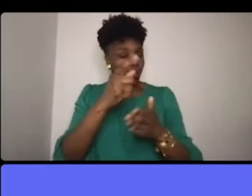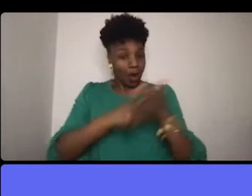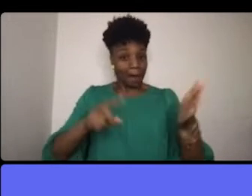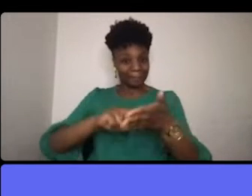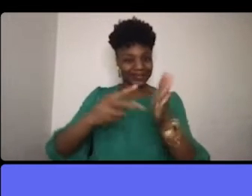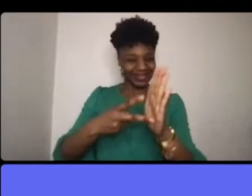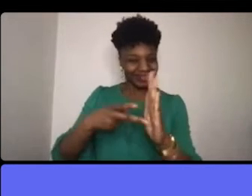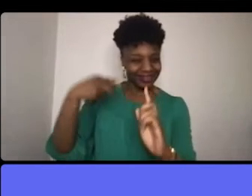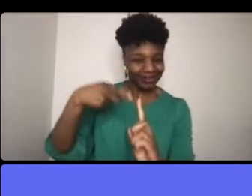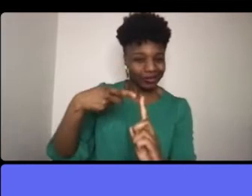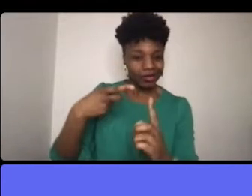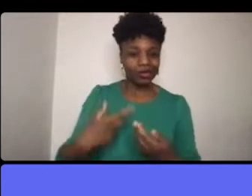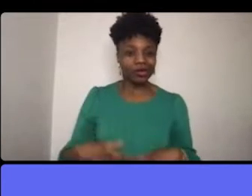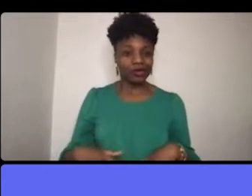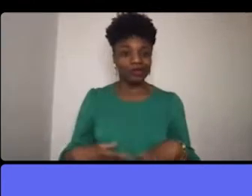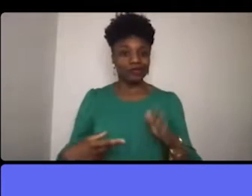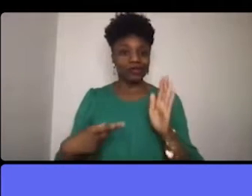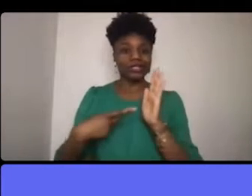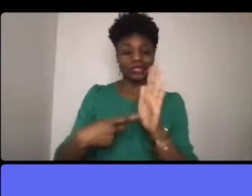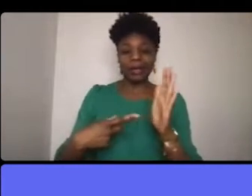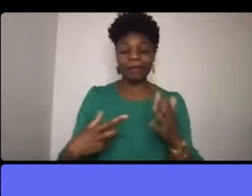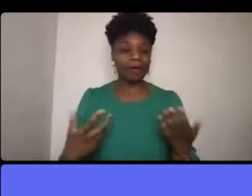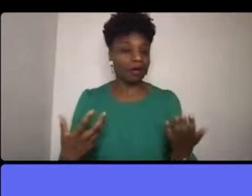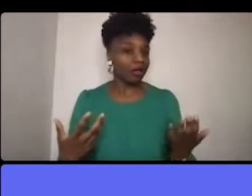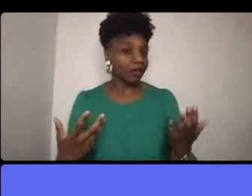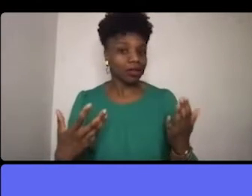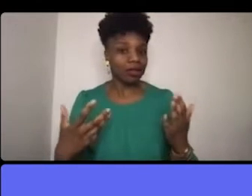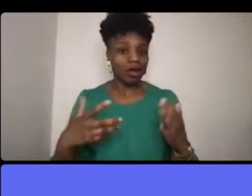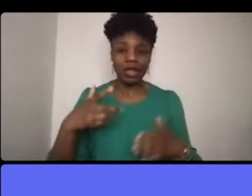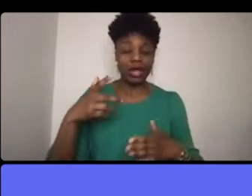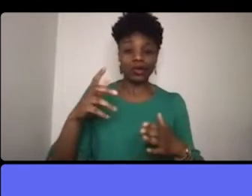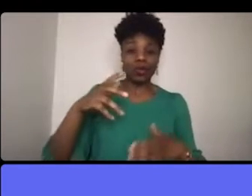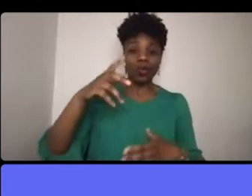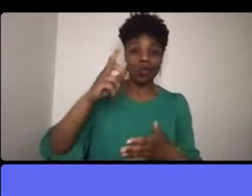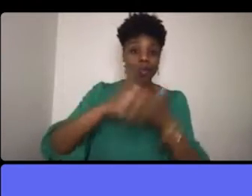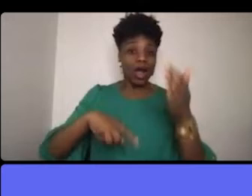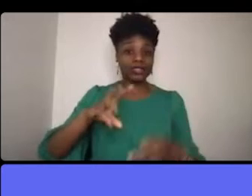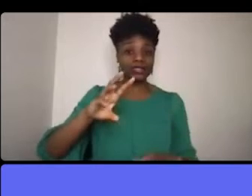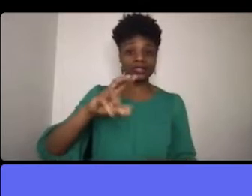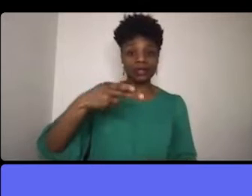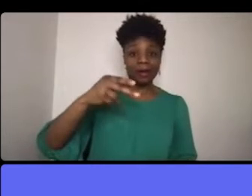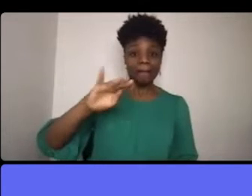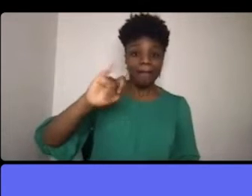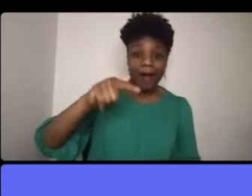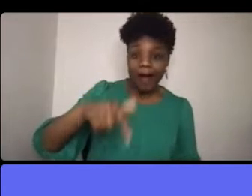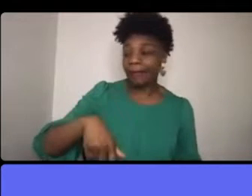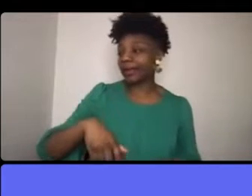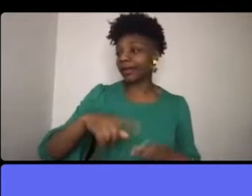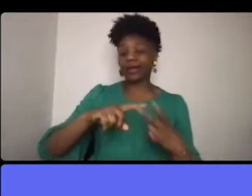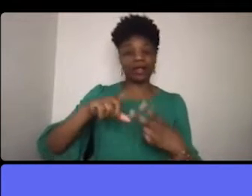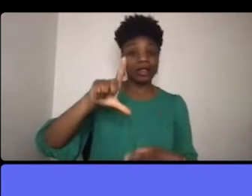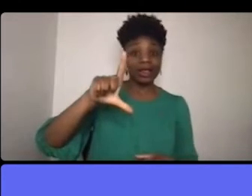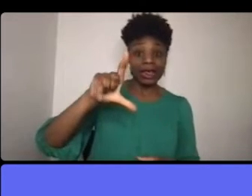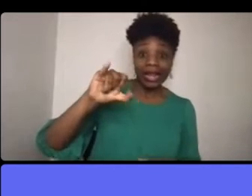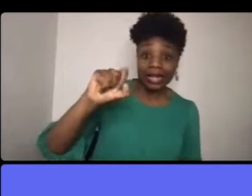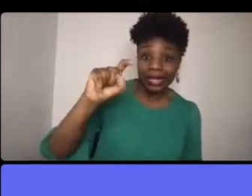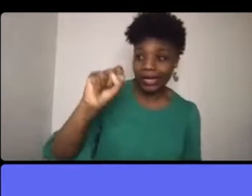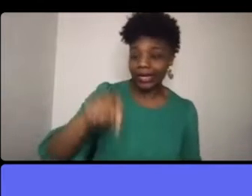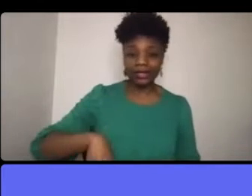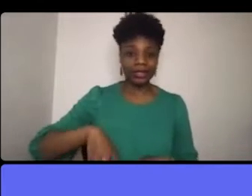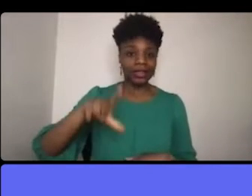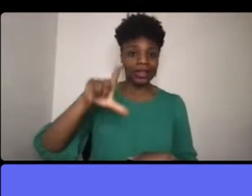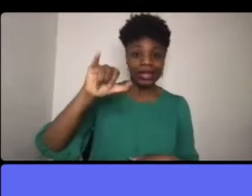of, thought, or, what's popping, or litty, Oh, that's good tripping, though. dope, all of